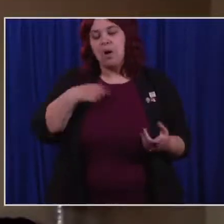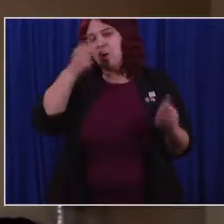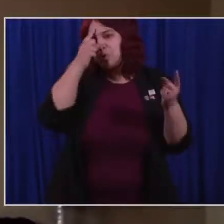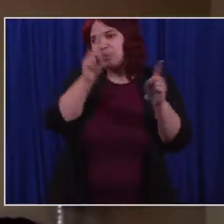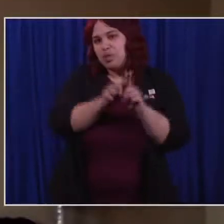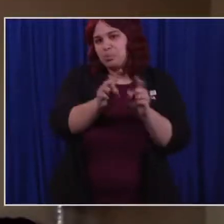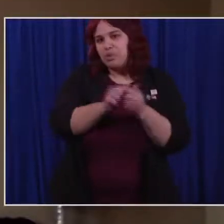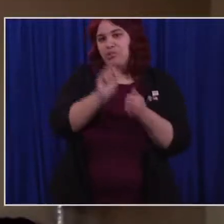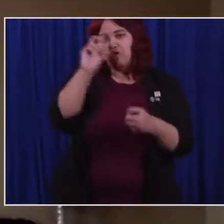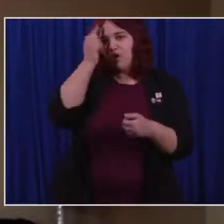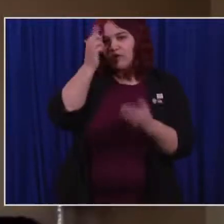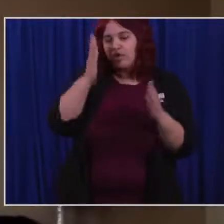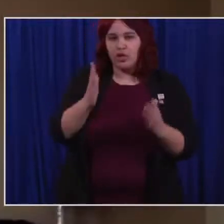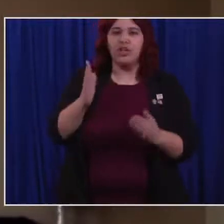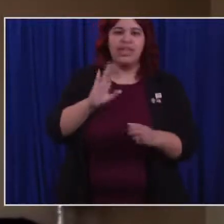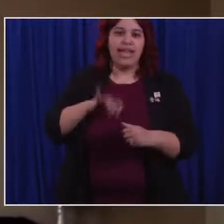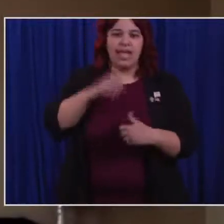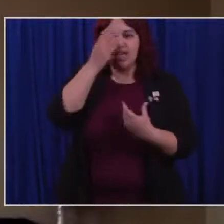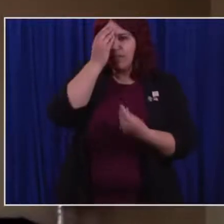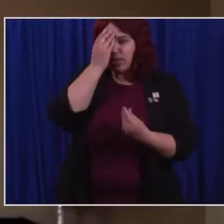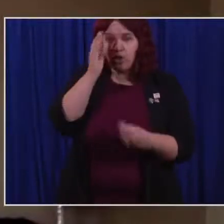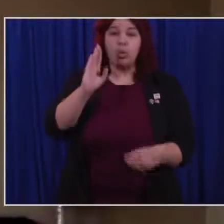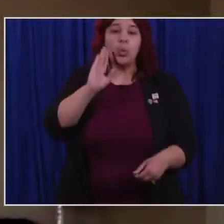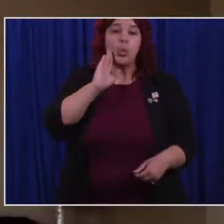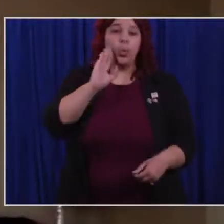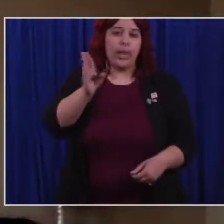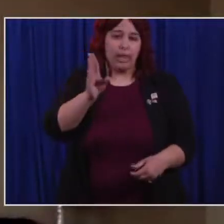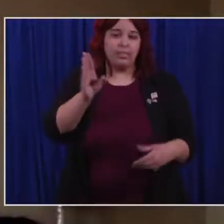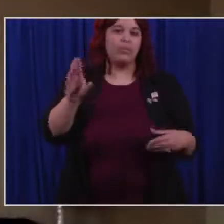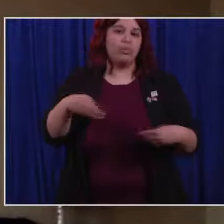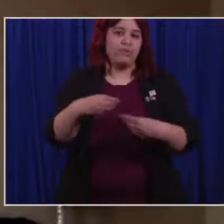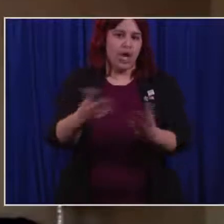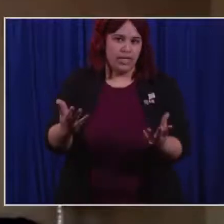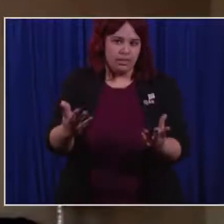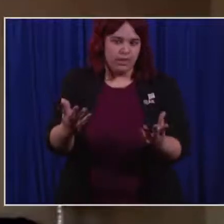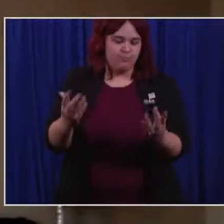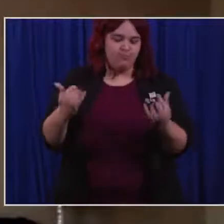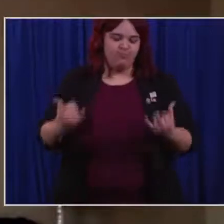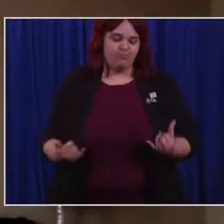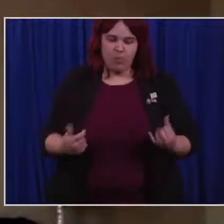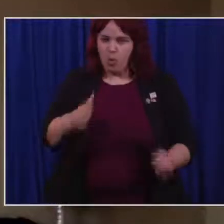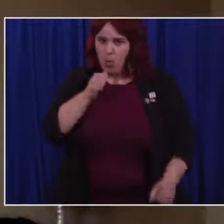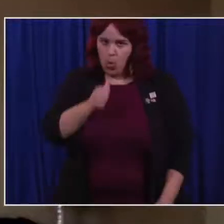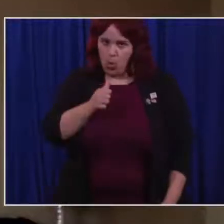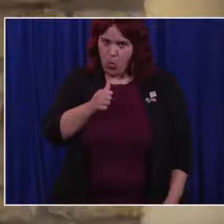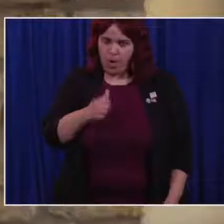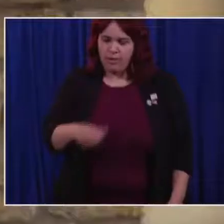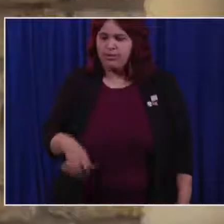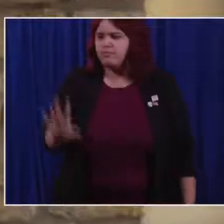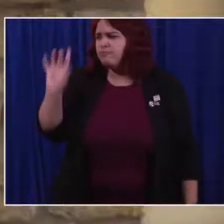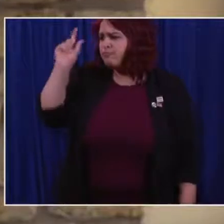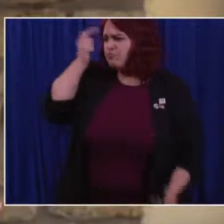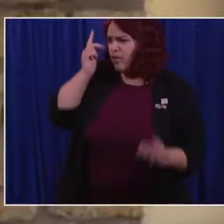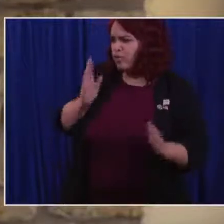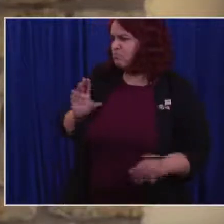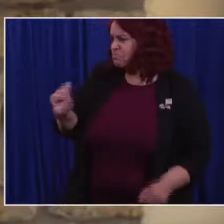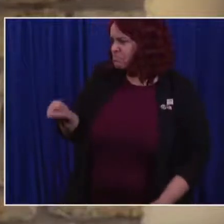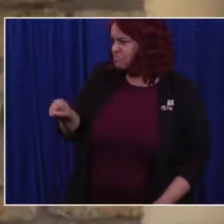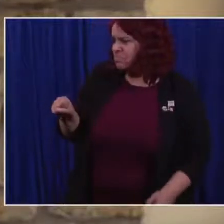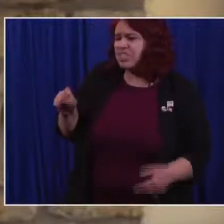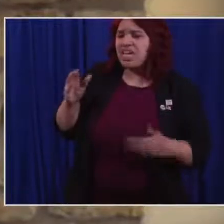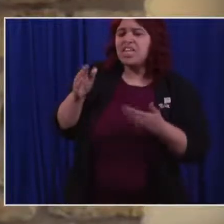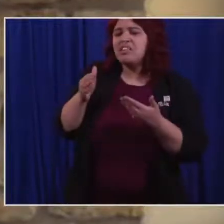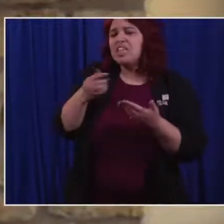We'll provide you the information is available. And Jeff, as you look at the next few weeks, can you give